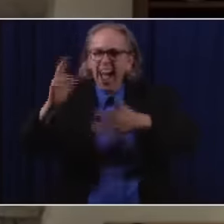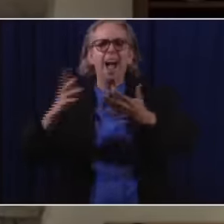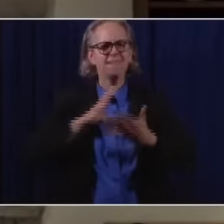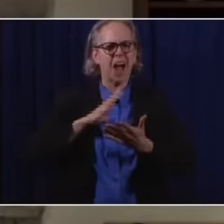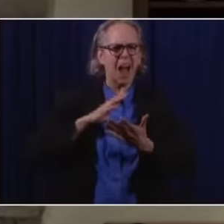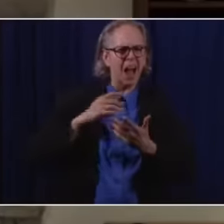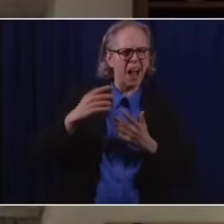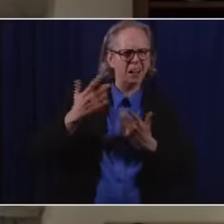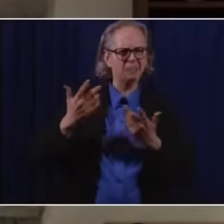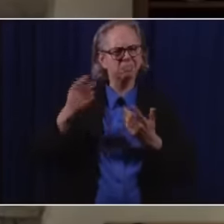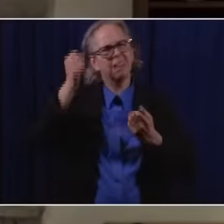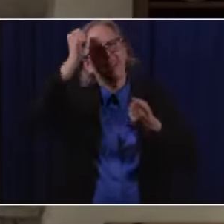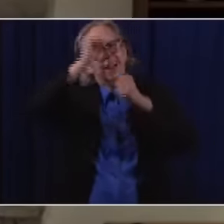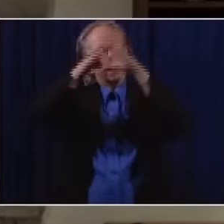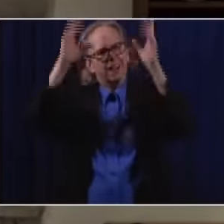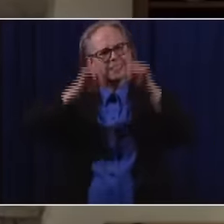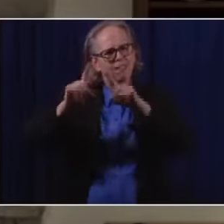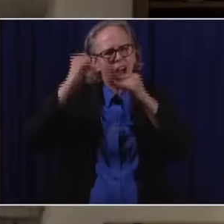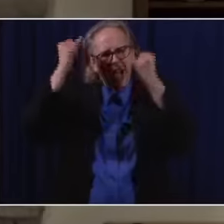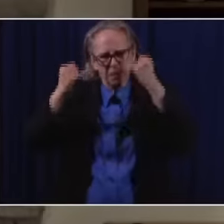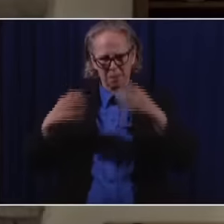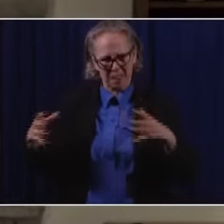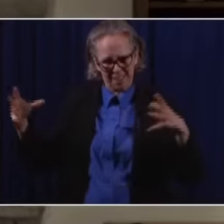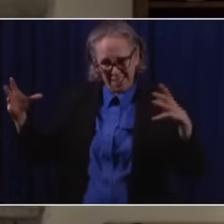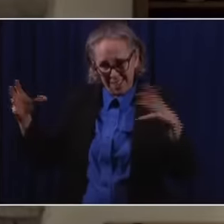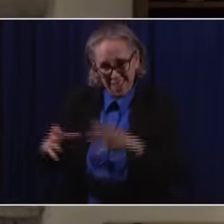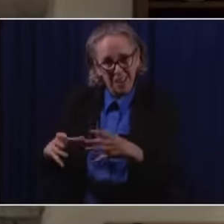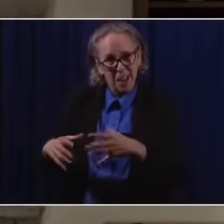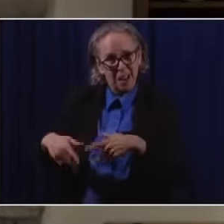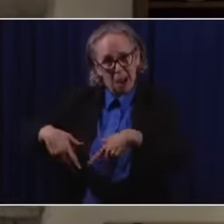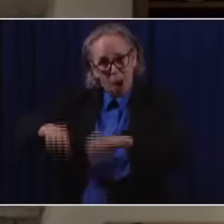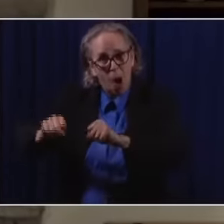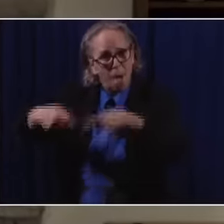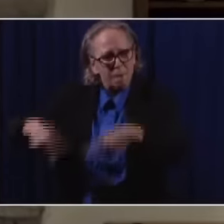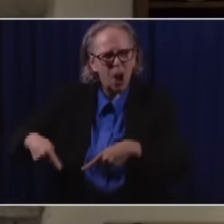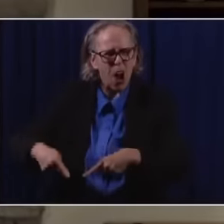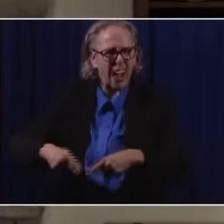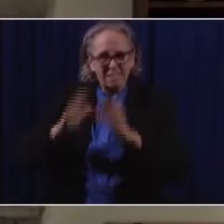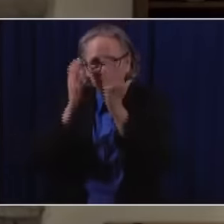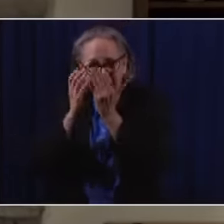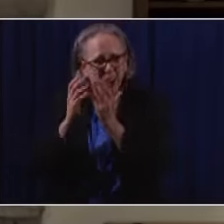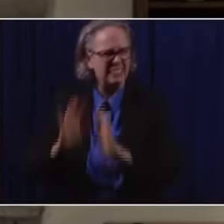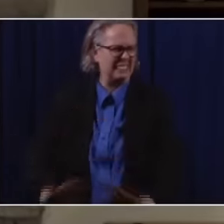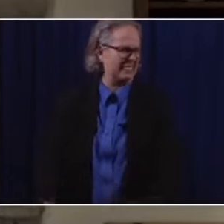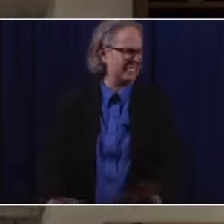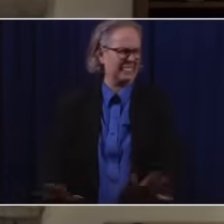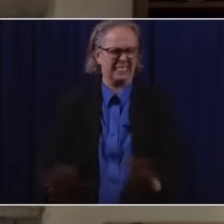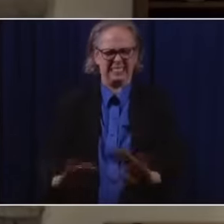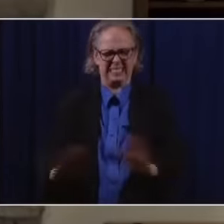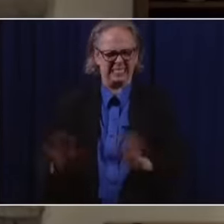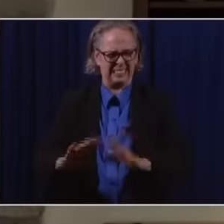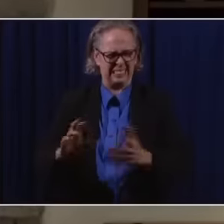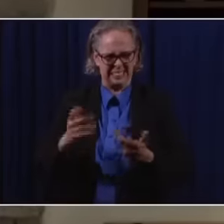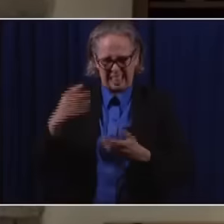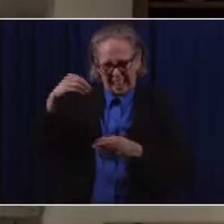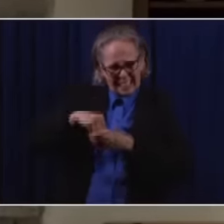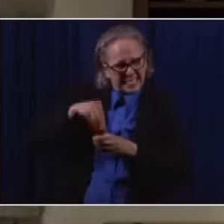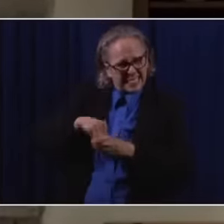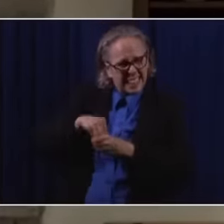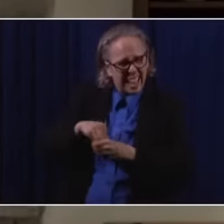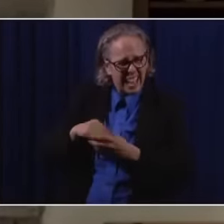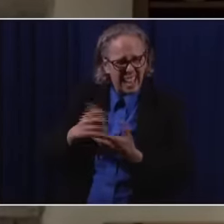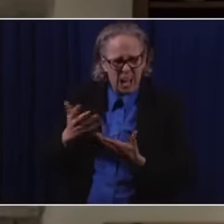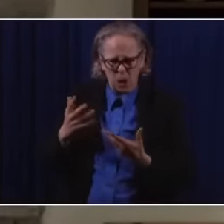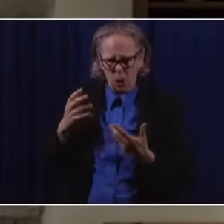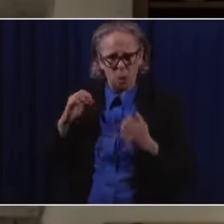do, but as far as getting together with parties, they're probably going to be inside, and I suppose there's a